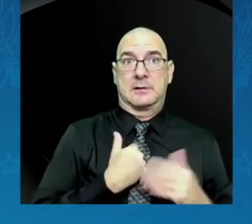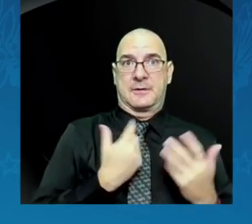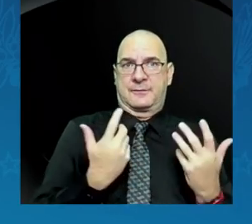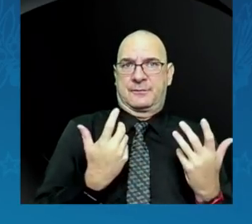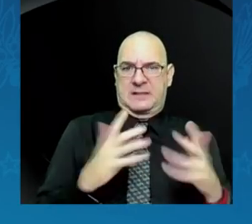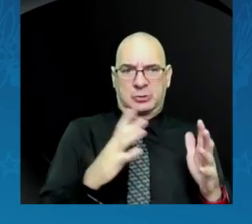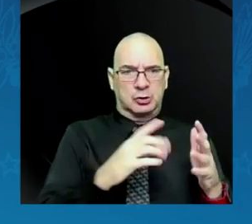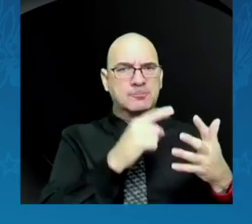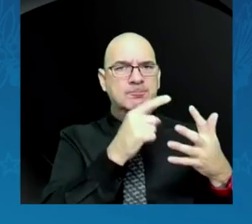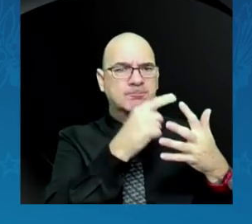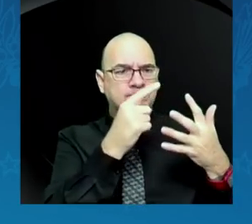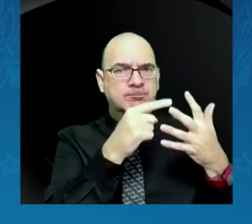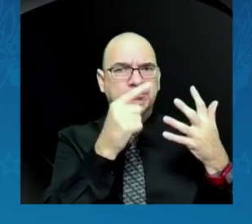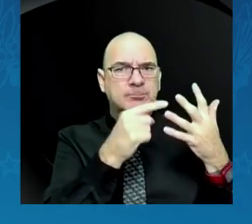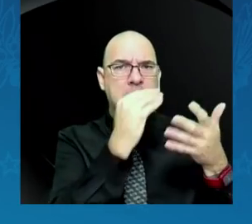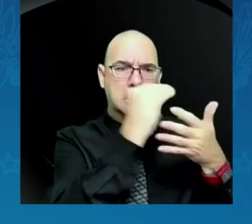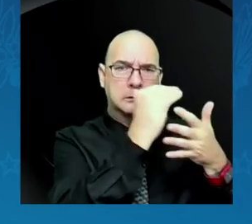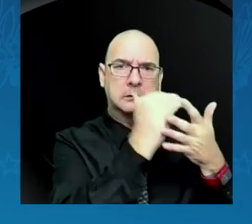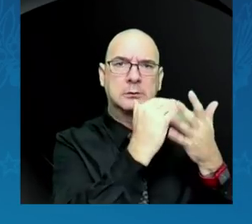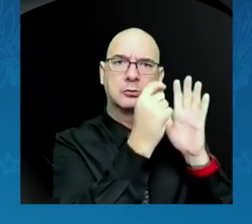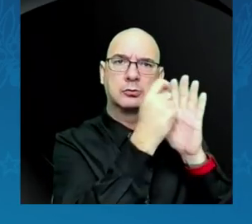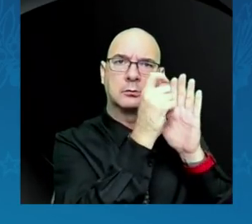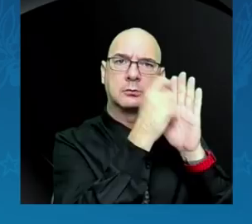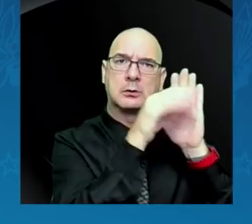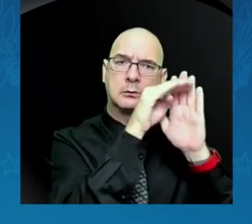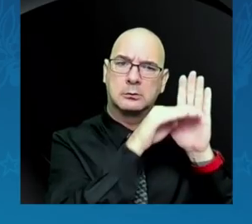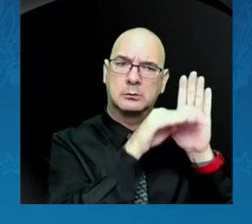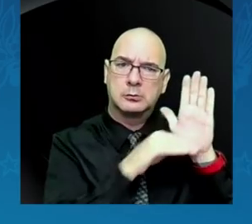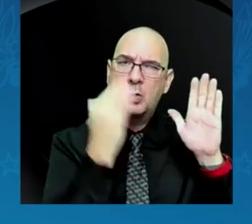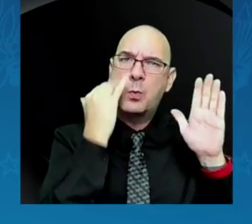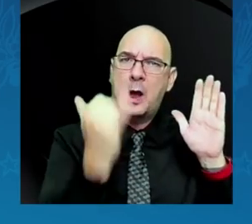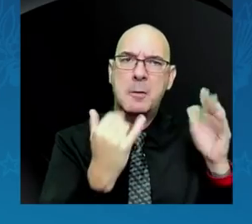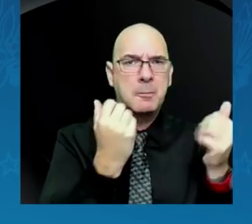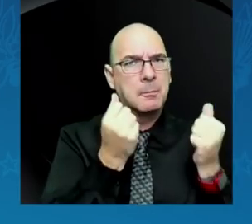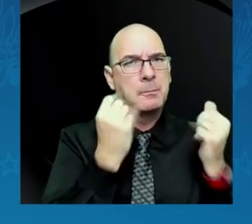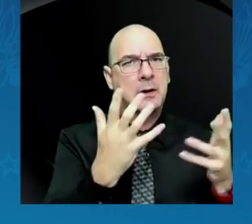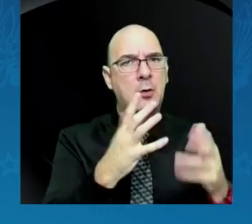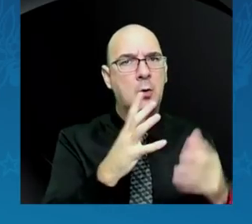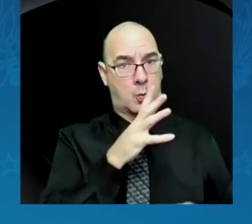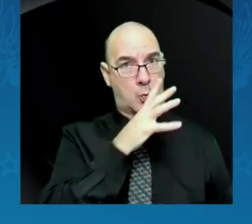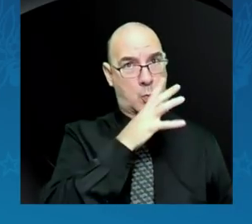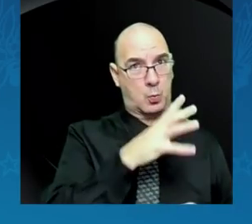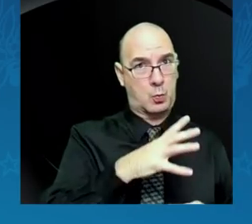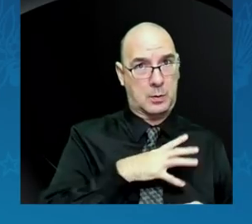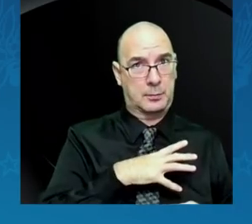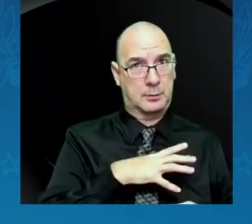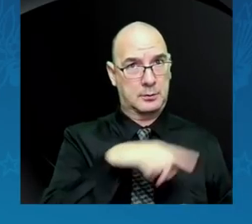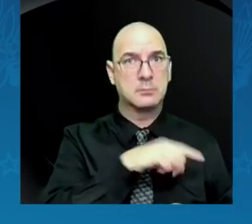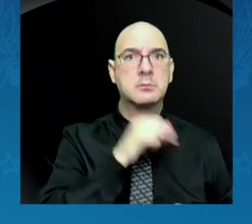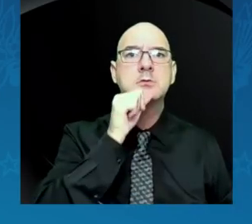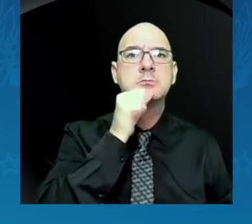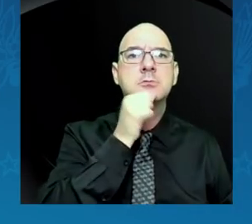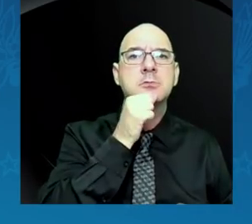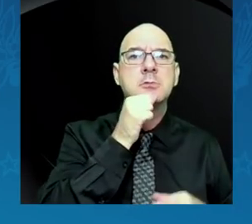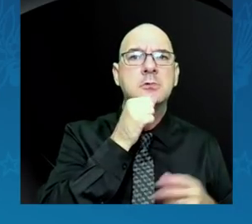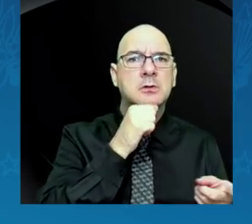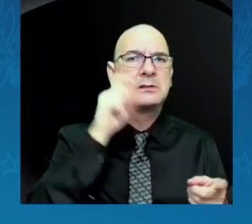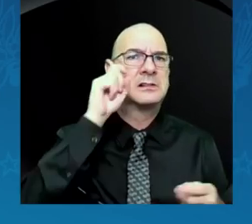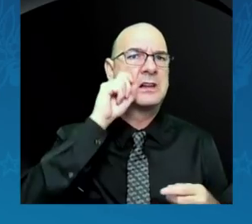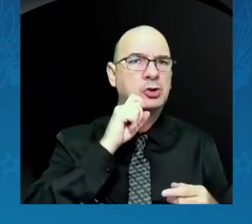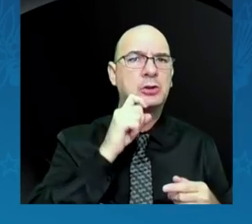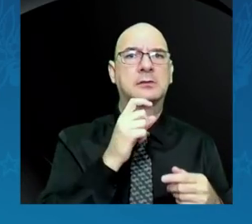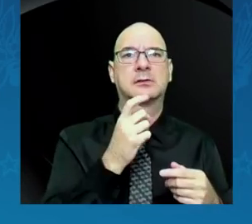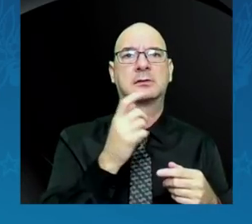very significant number of women around the world are subjected to sexual and domestic violence? Why is it that we are still